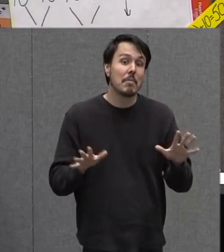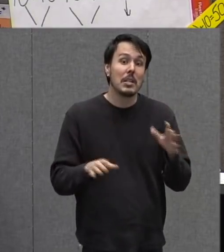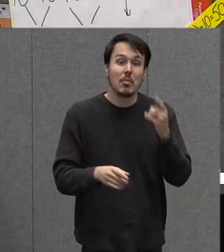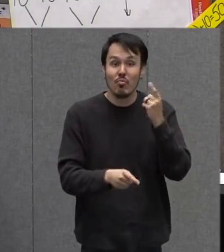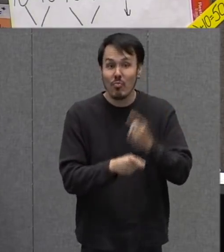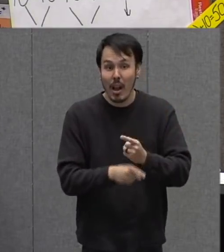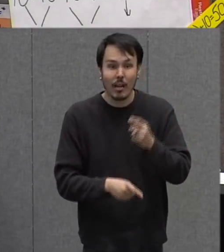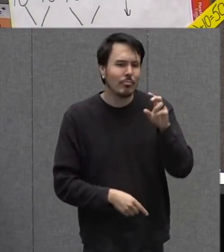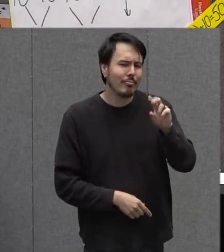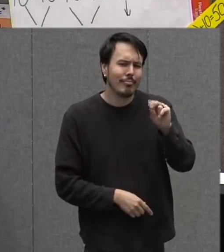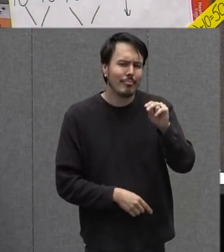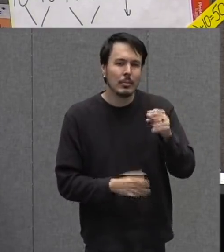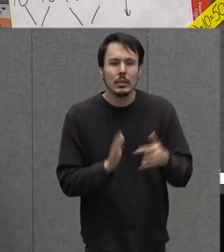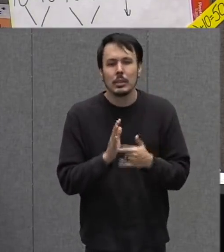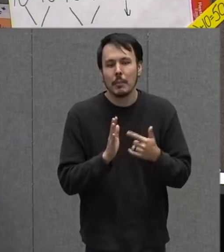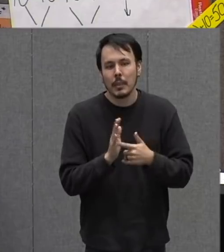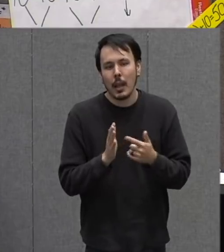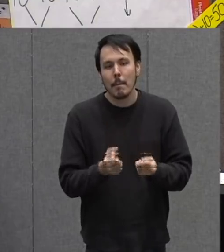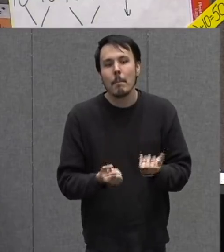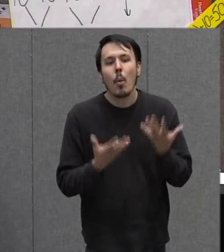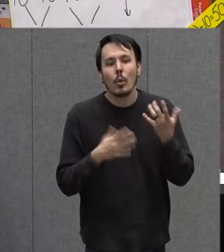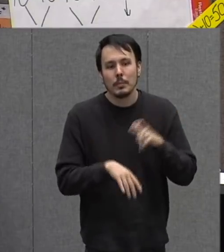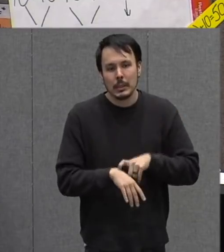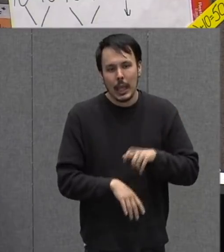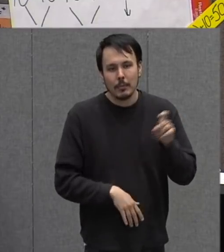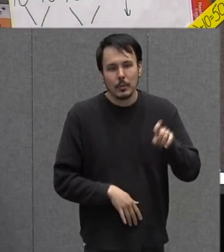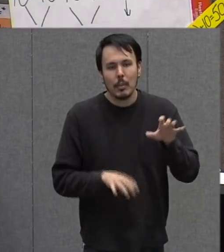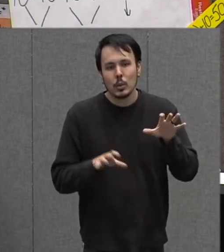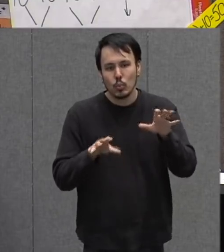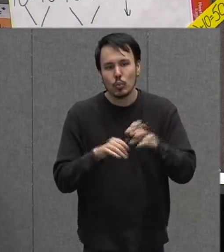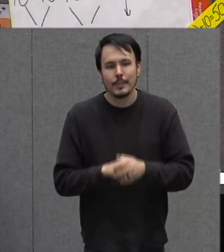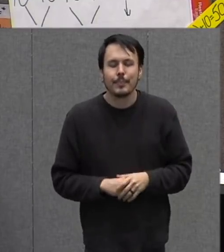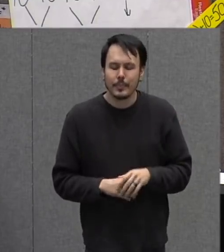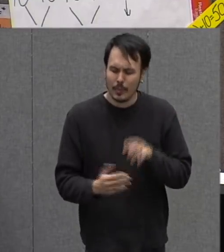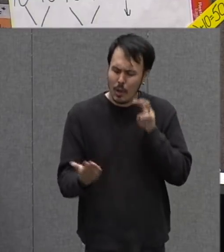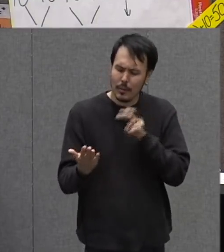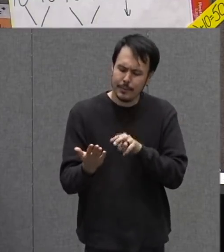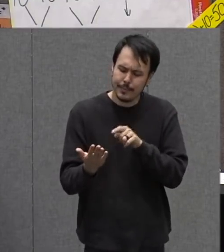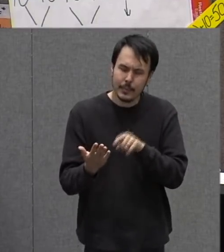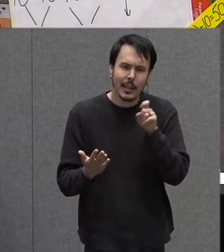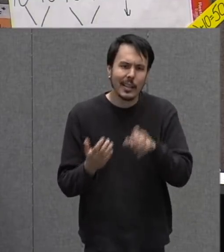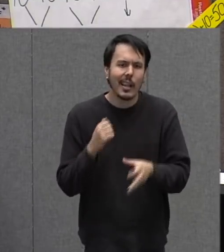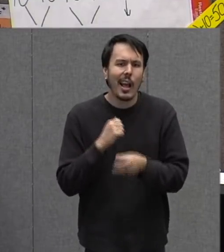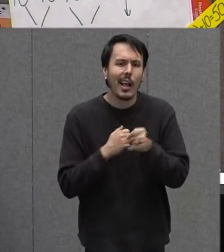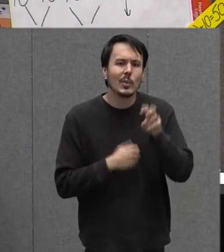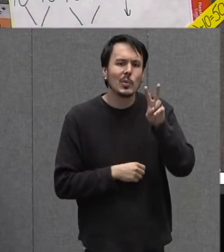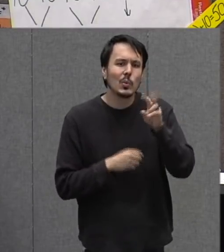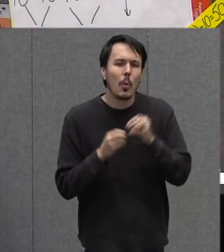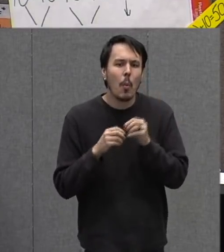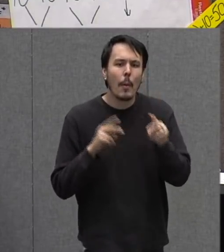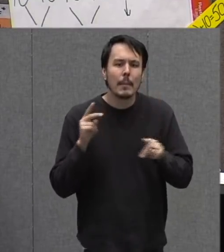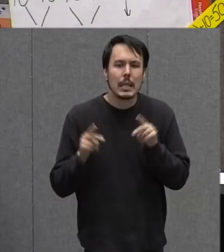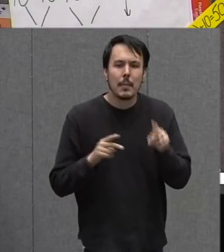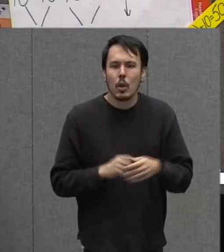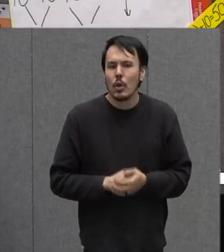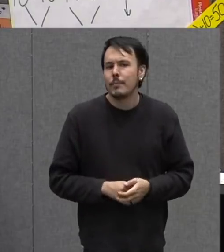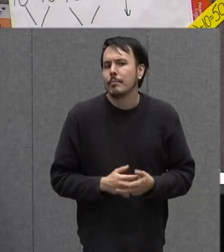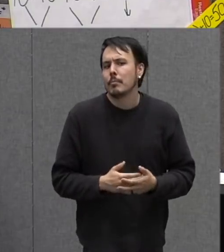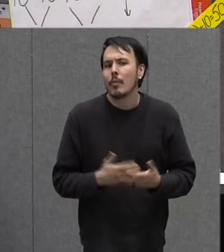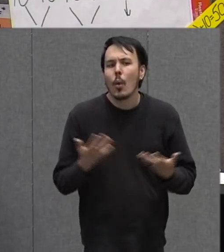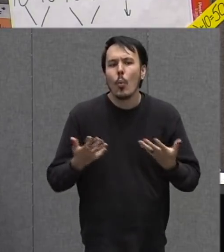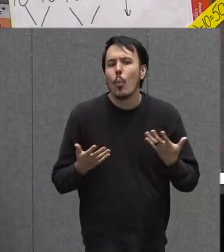away. Sometimes we need to do it multiple times. So let's look at that. I need to add 2 more people. What is the